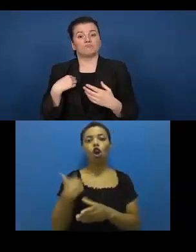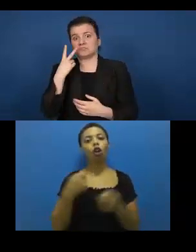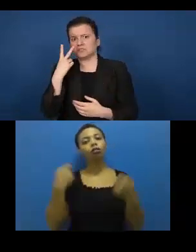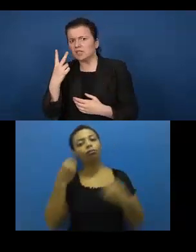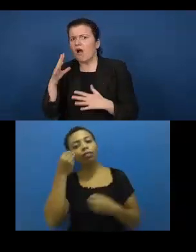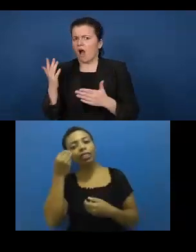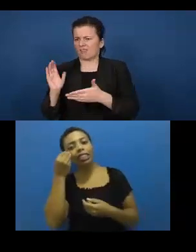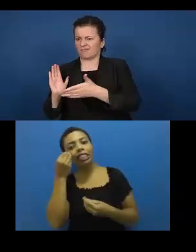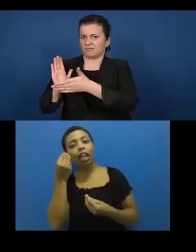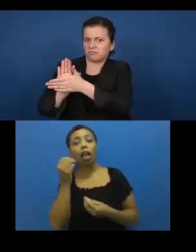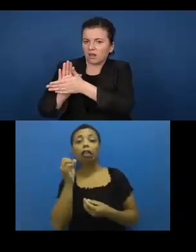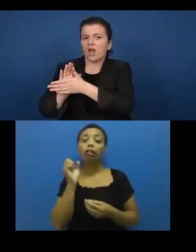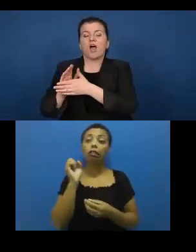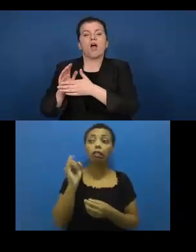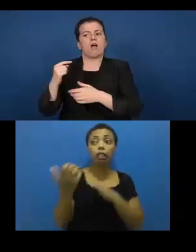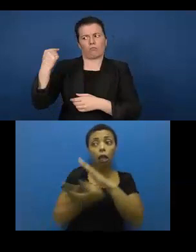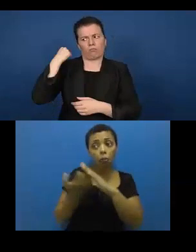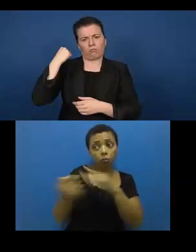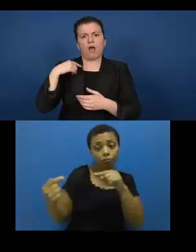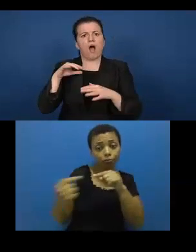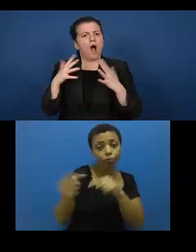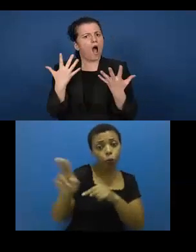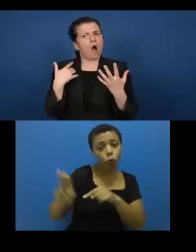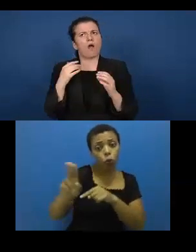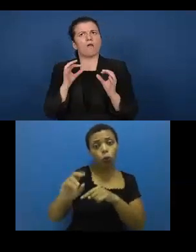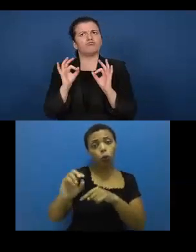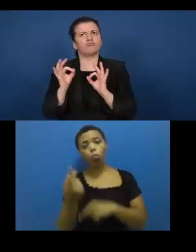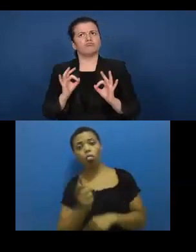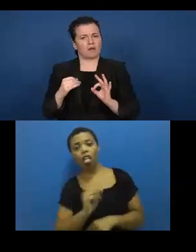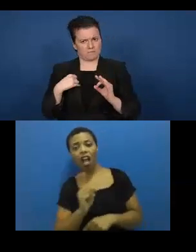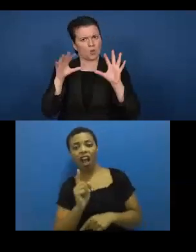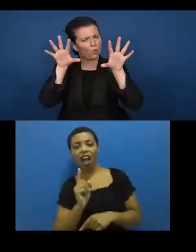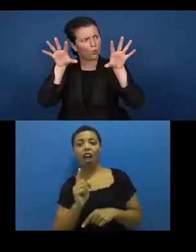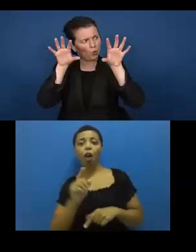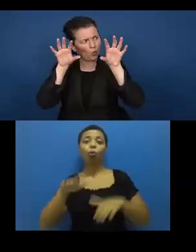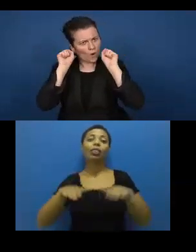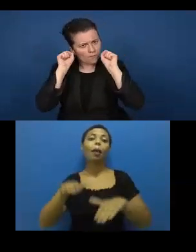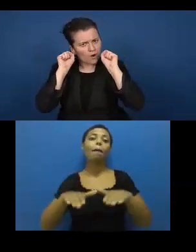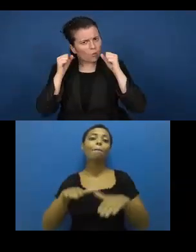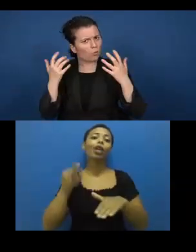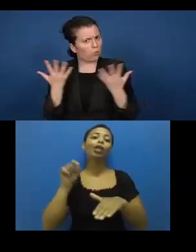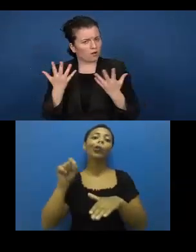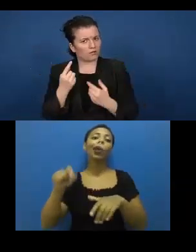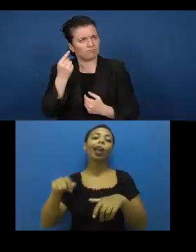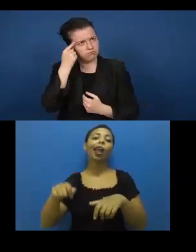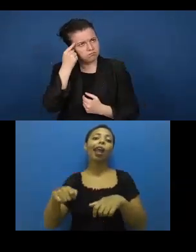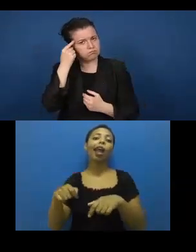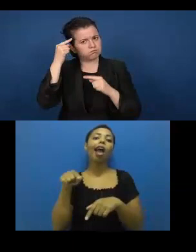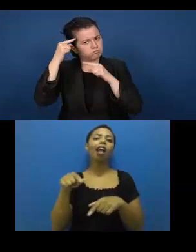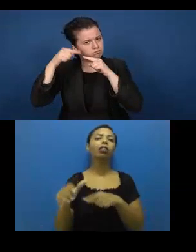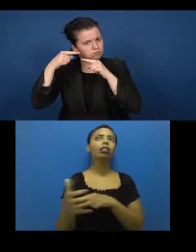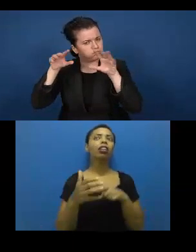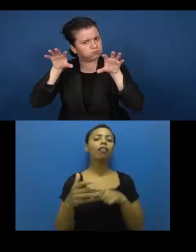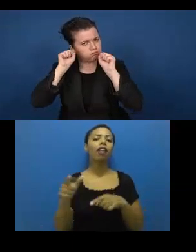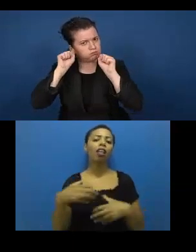are perceived, depending on where on the back you present the vibration. Because as Astrid told you in her